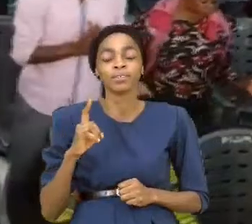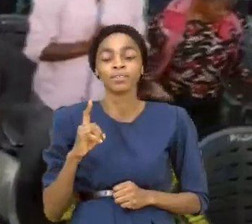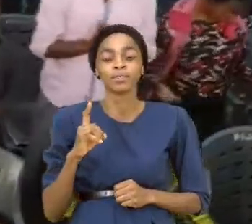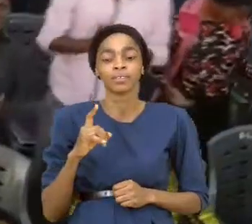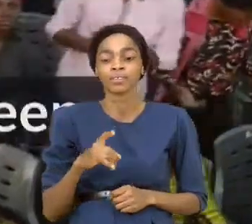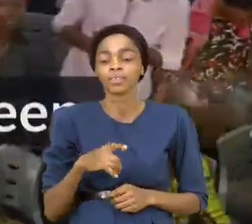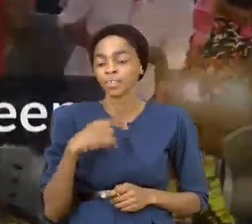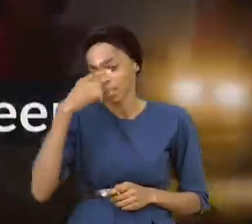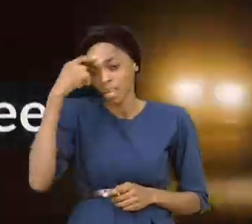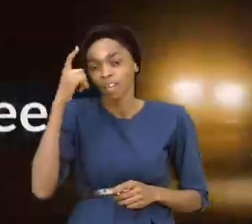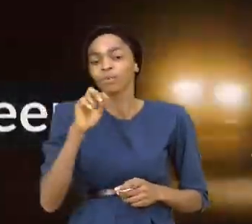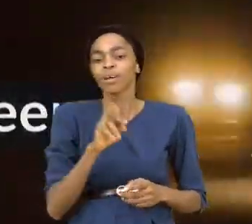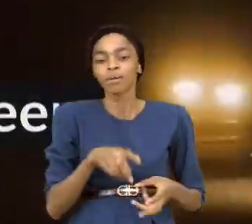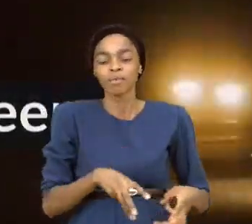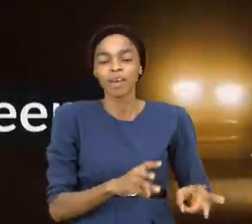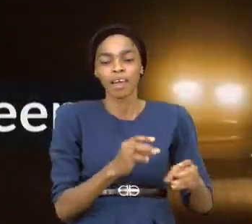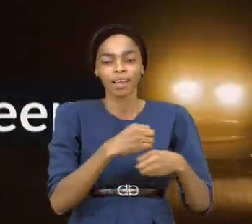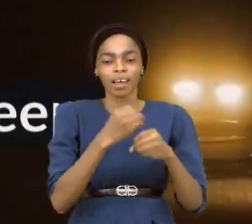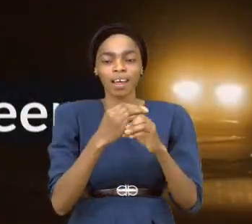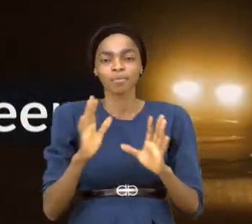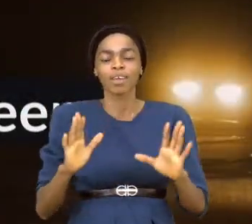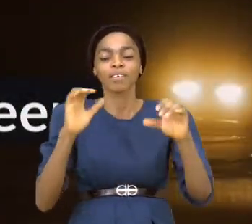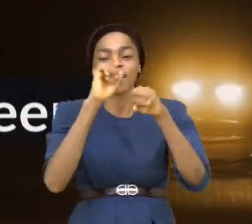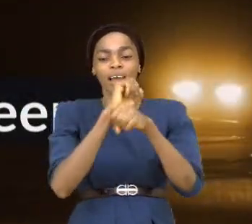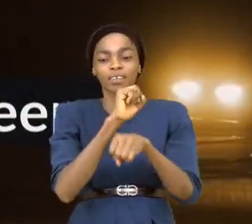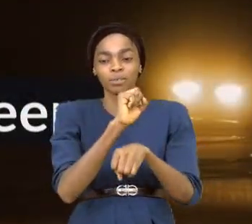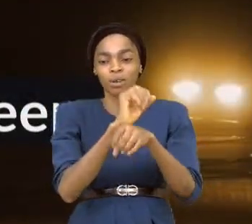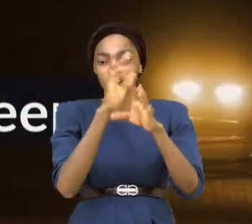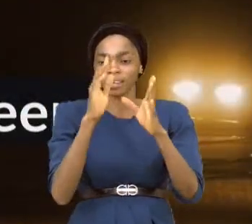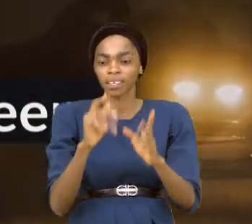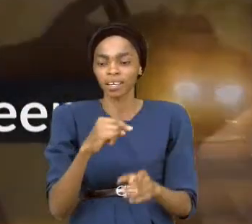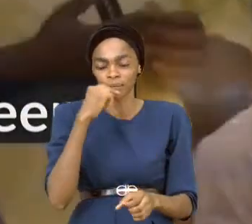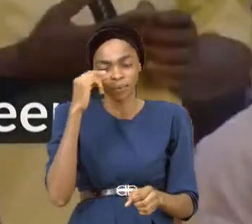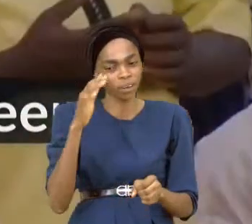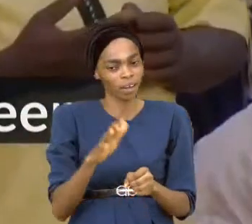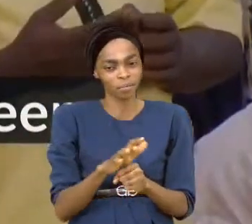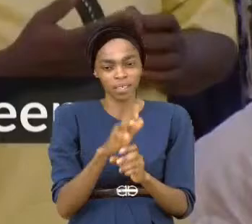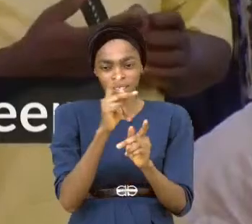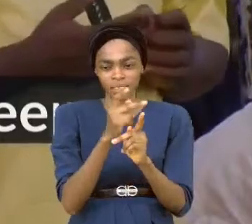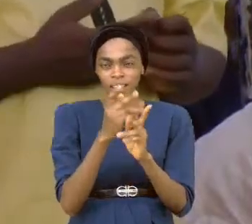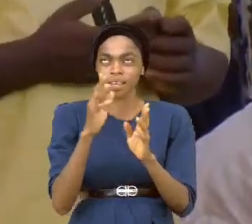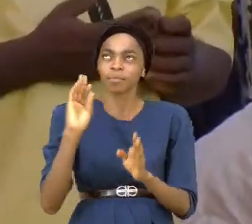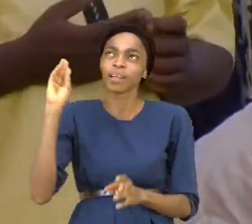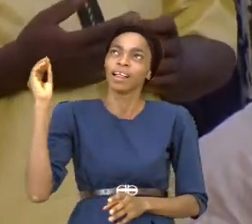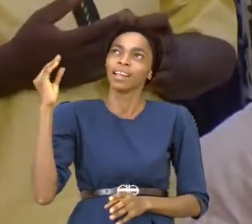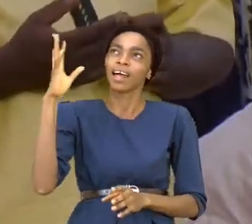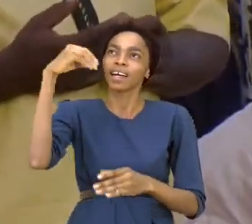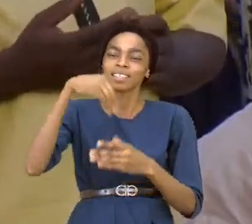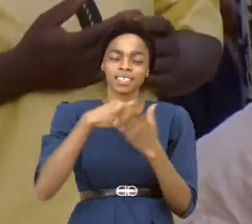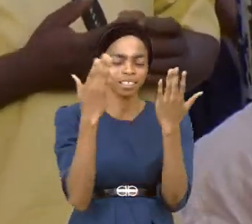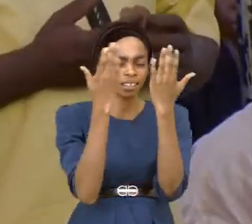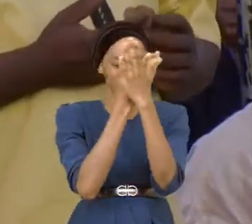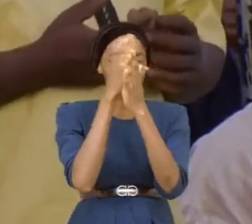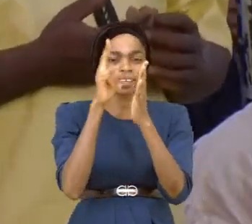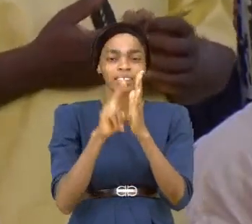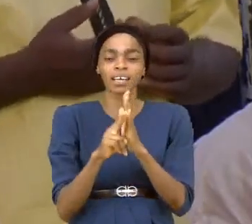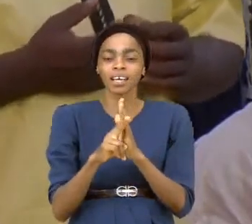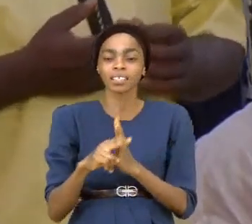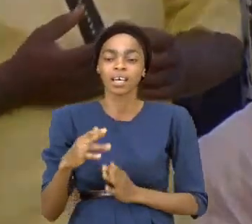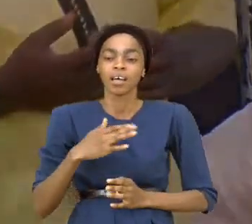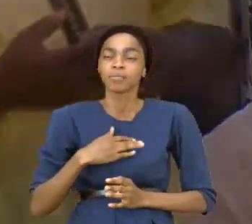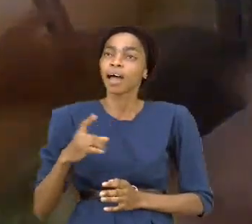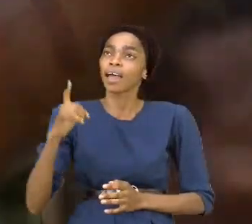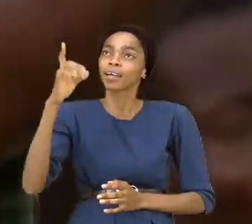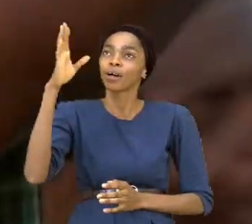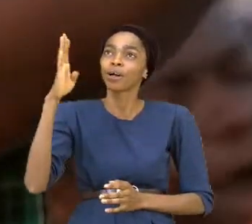Cause you are way maker, miracle worker, promise keeper, light in the